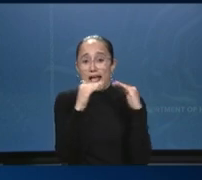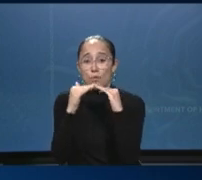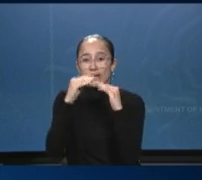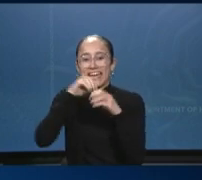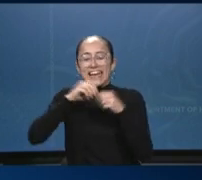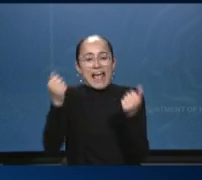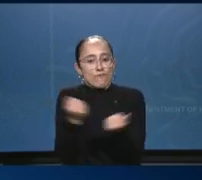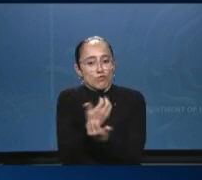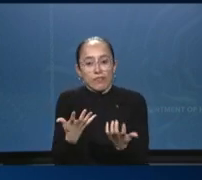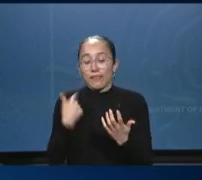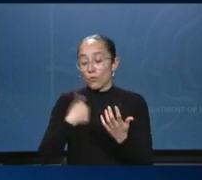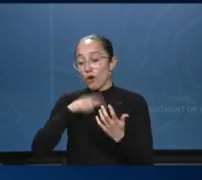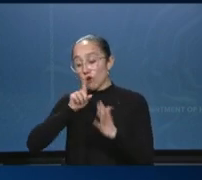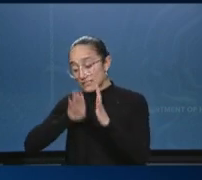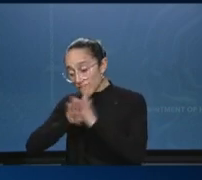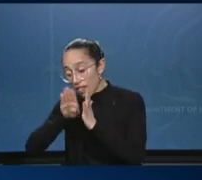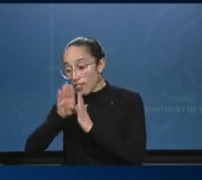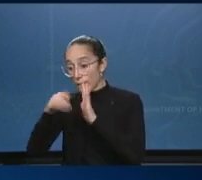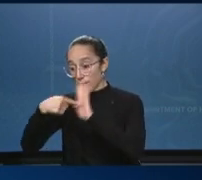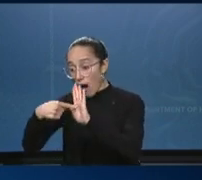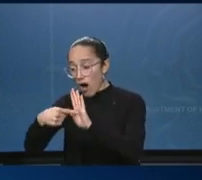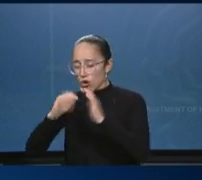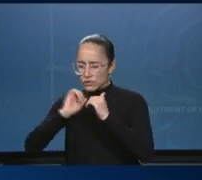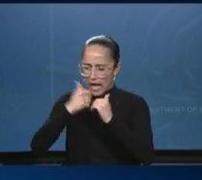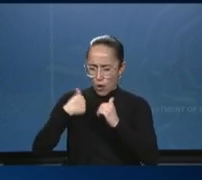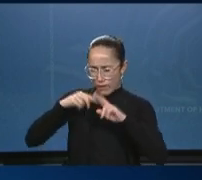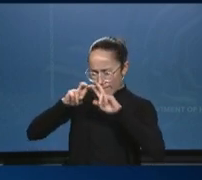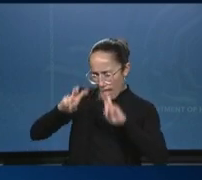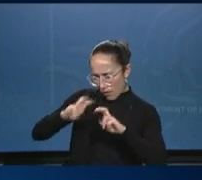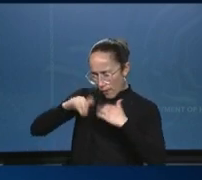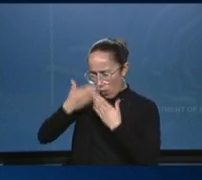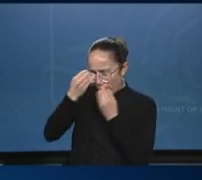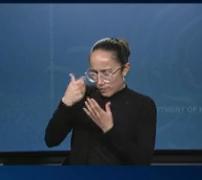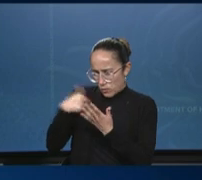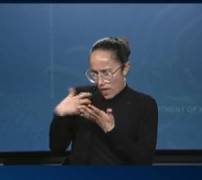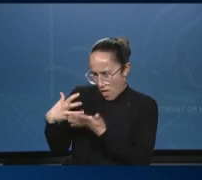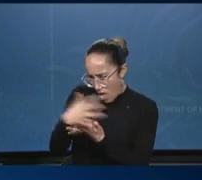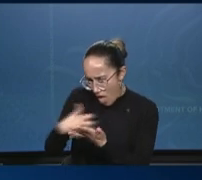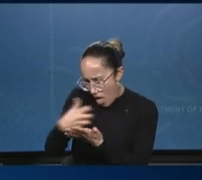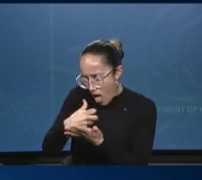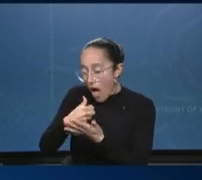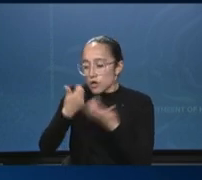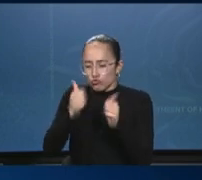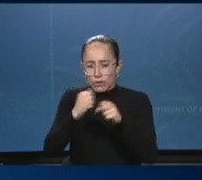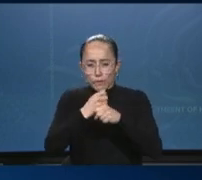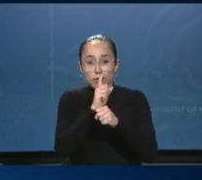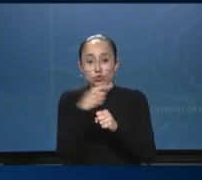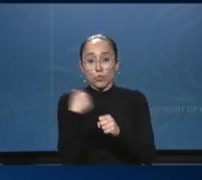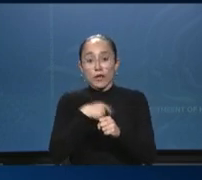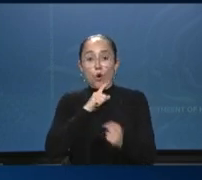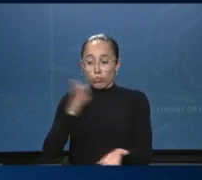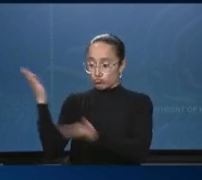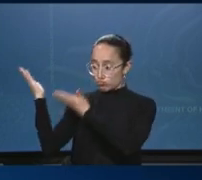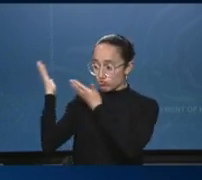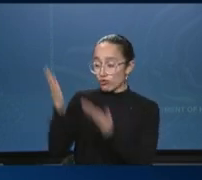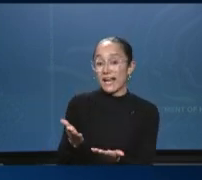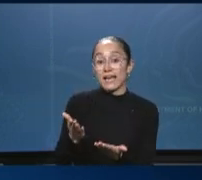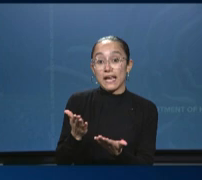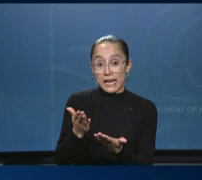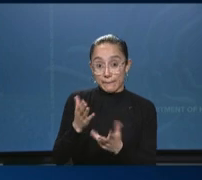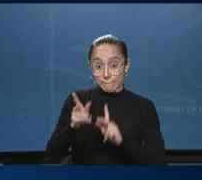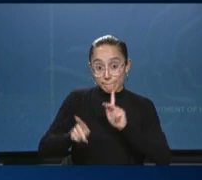to thinking about how we evaluate the models, the data that we're collecting, and really trying to make sure that we're bringing on board some of